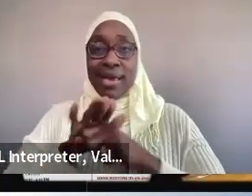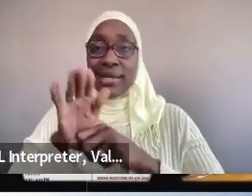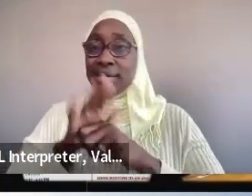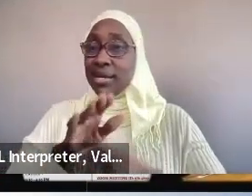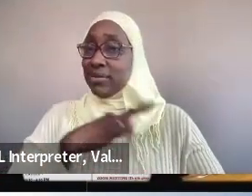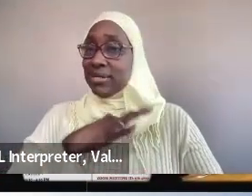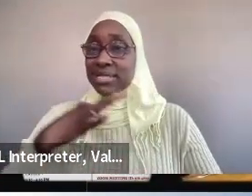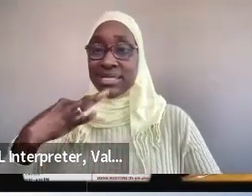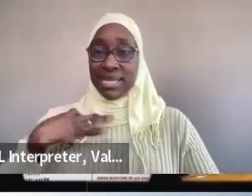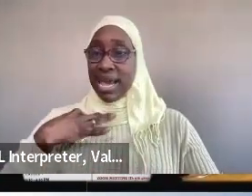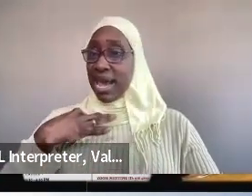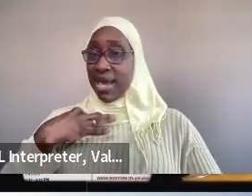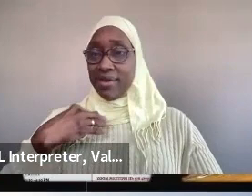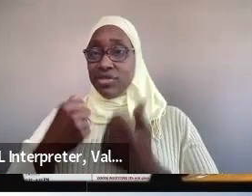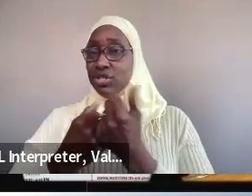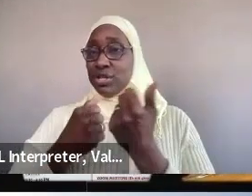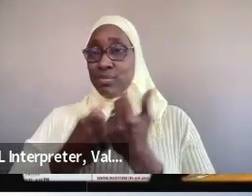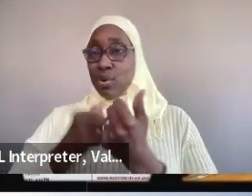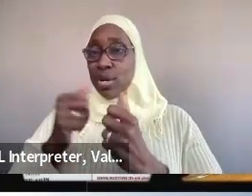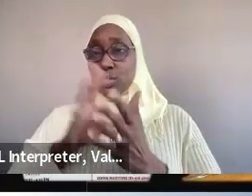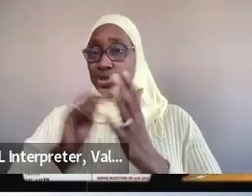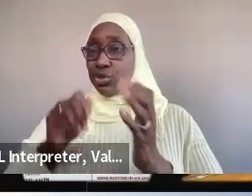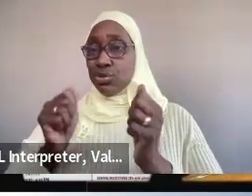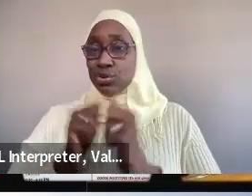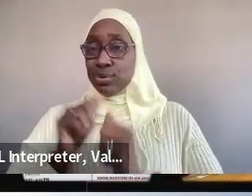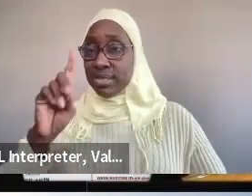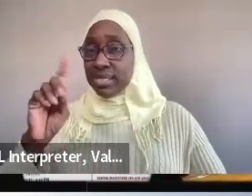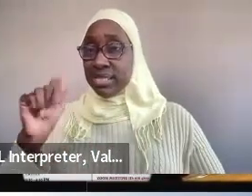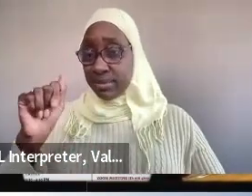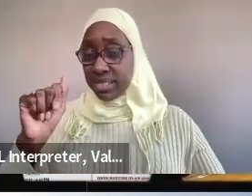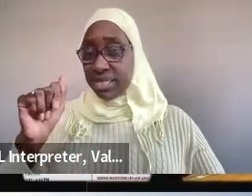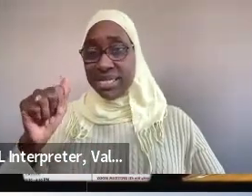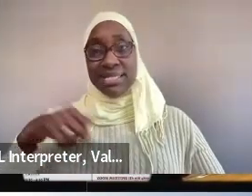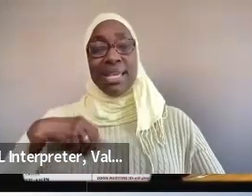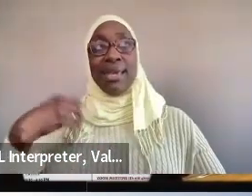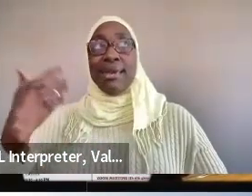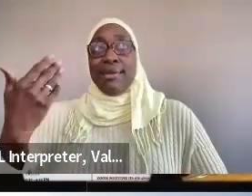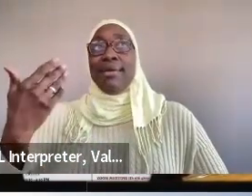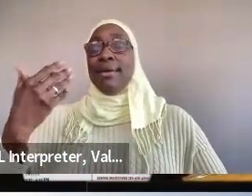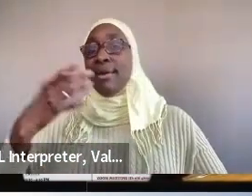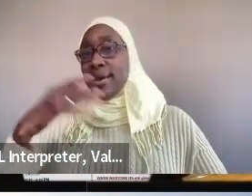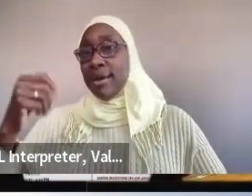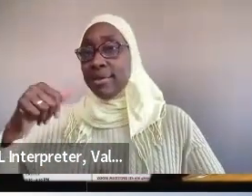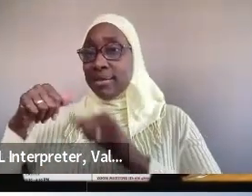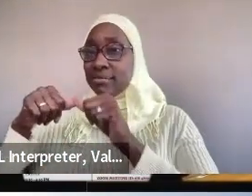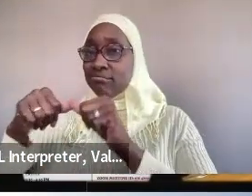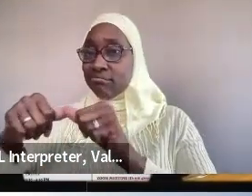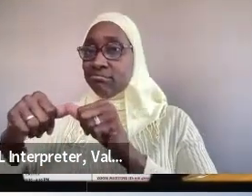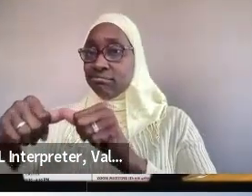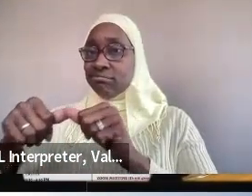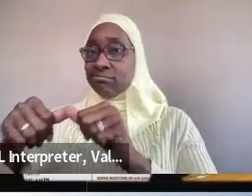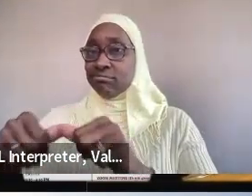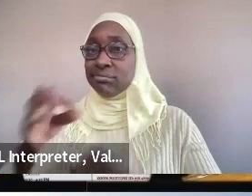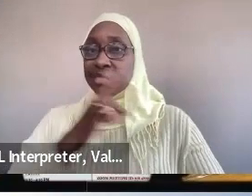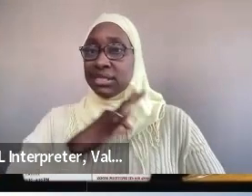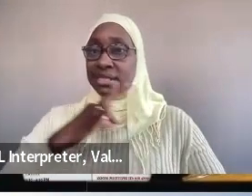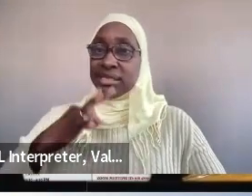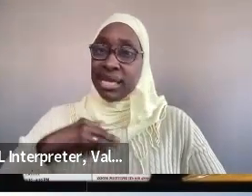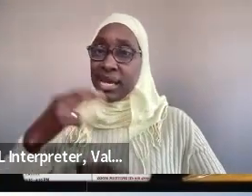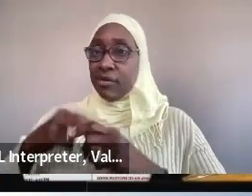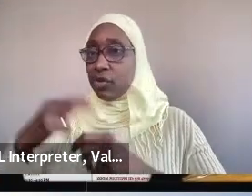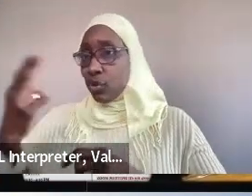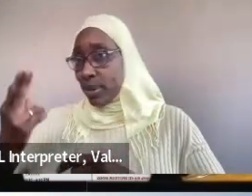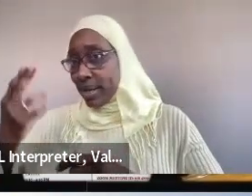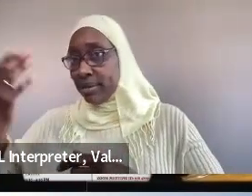needs of the students. And there's also been kind of a constant rotation of staff as well, and turnaround, which has kind of